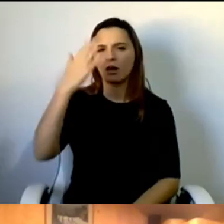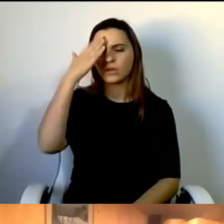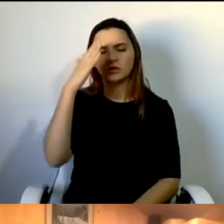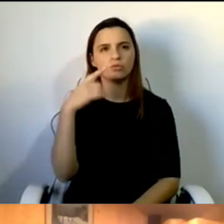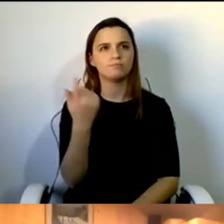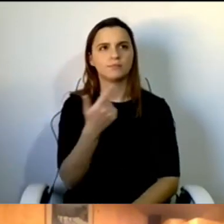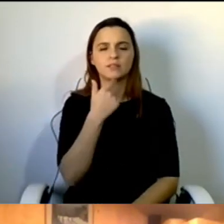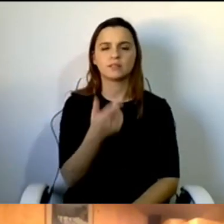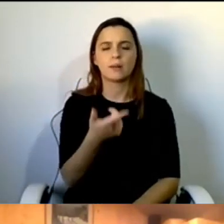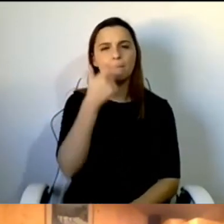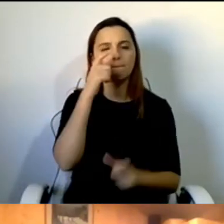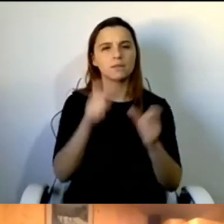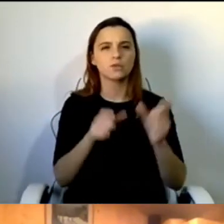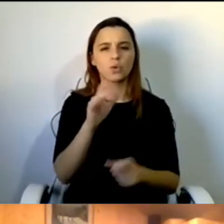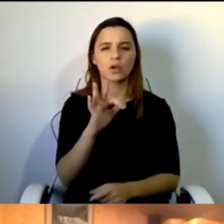figures, Suzanne?